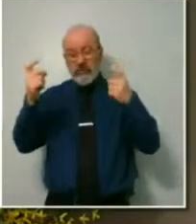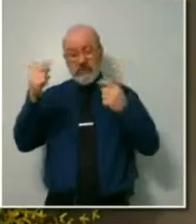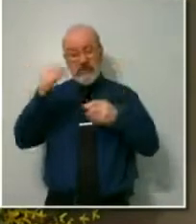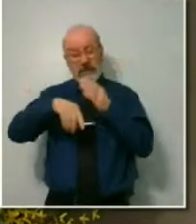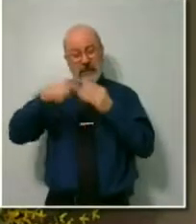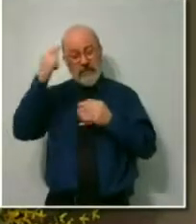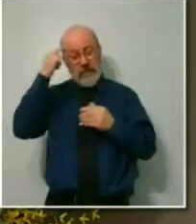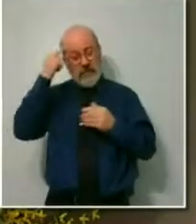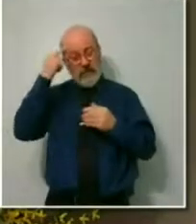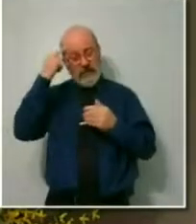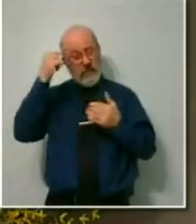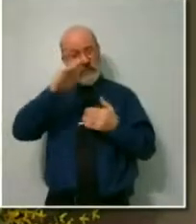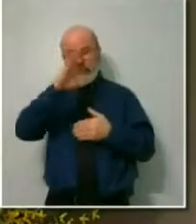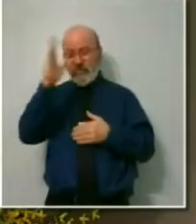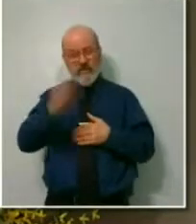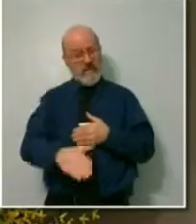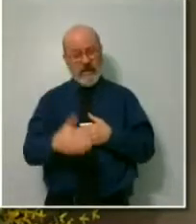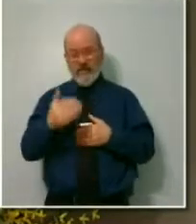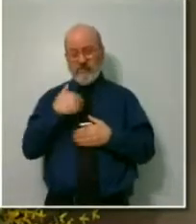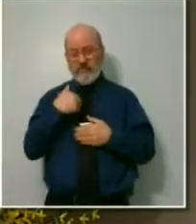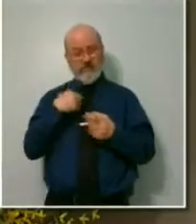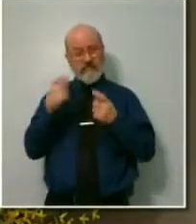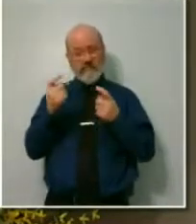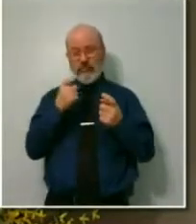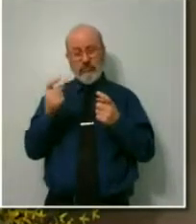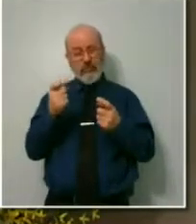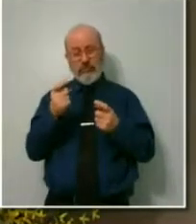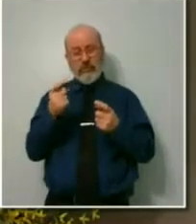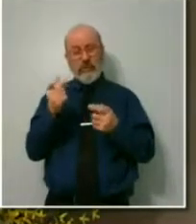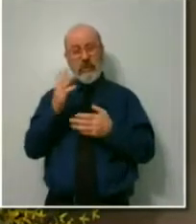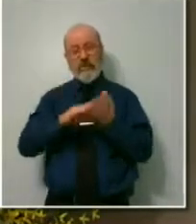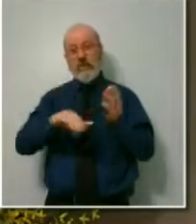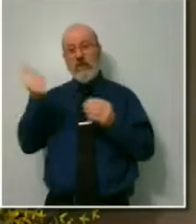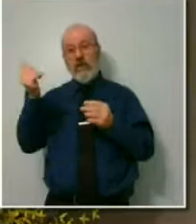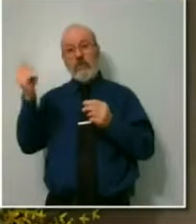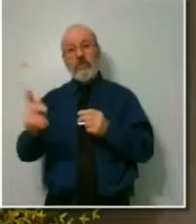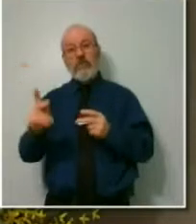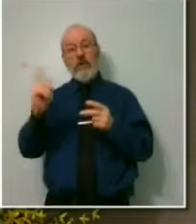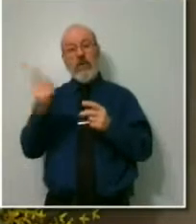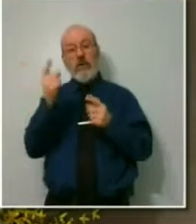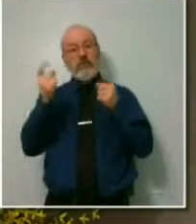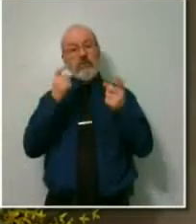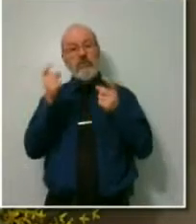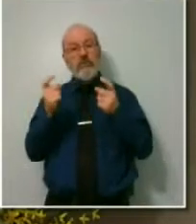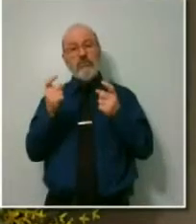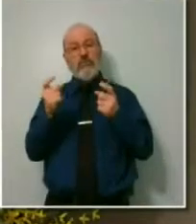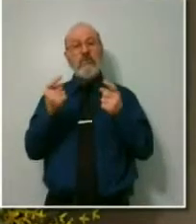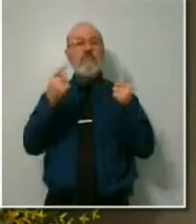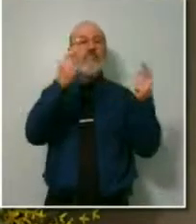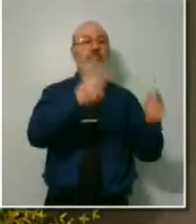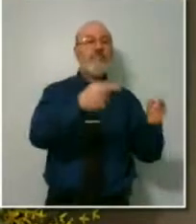you've never been in control. Somebody else has always been in control. Circumstances have controlled your